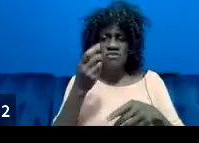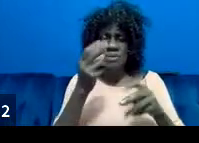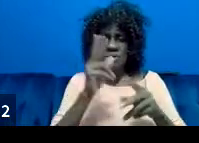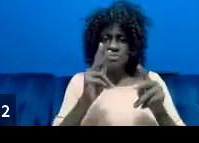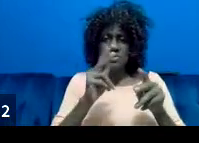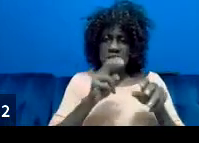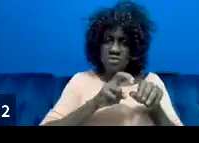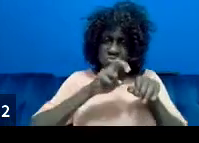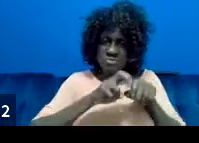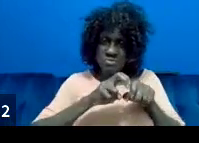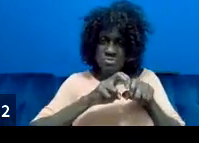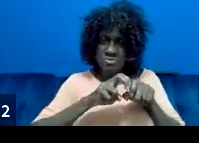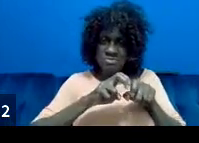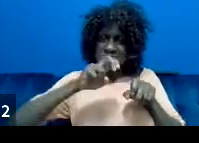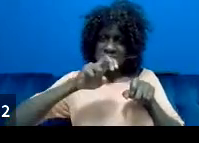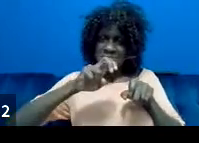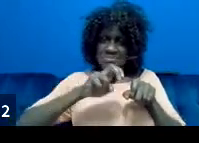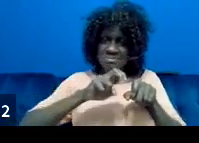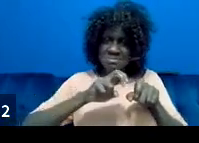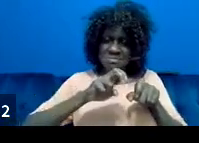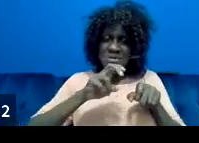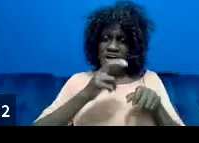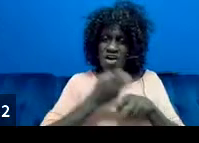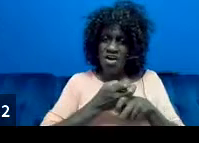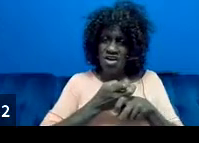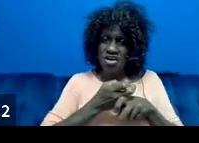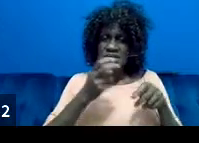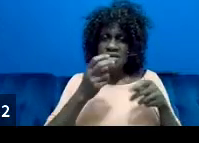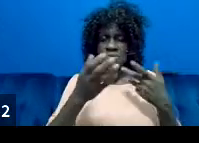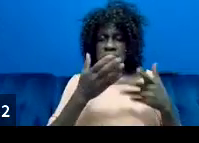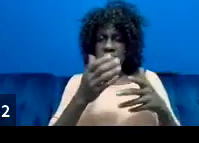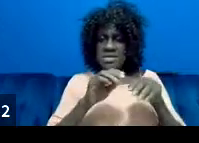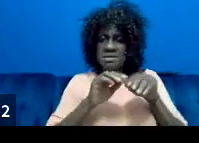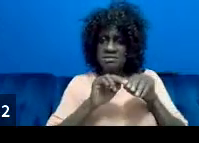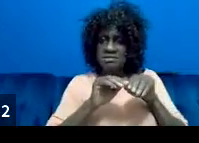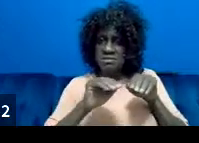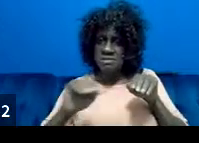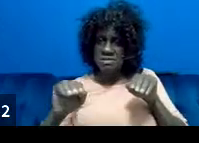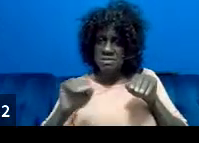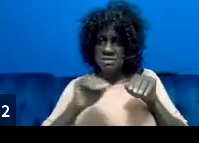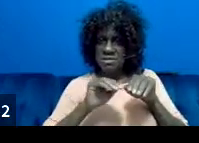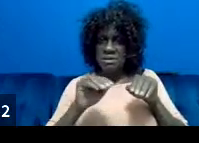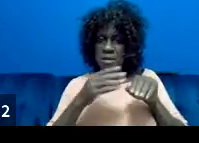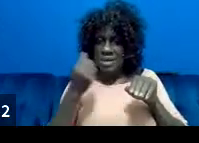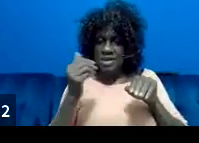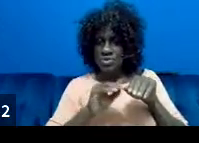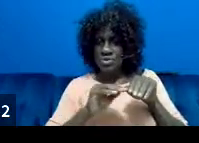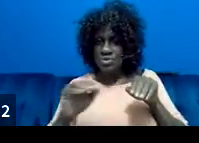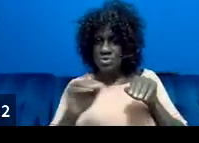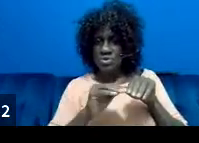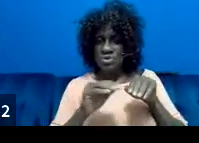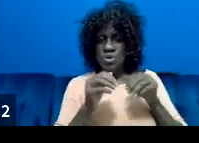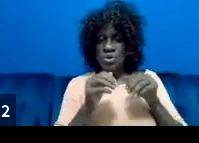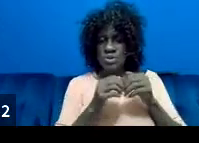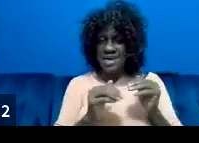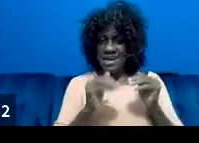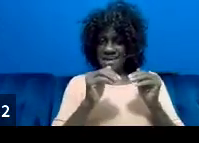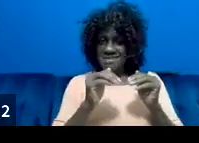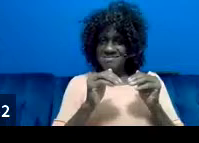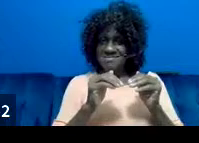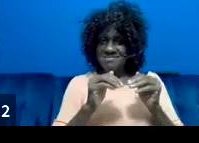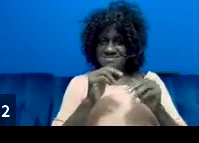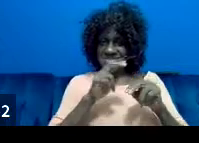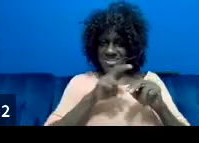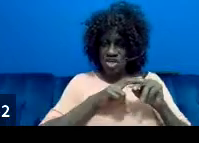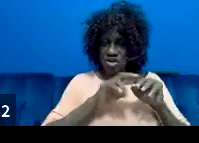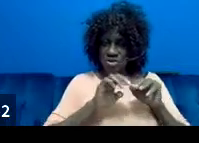ground to their chair instead of maybe something that's basically horizontal or lateral with their height of the seat of their chair. And